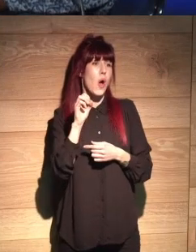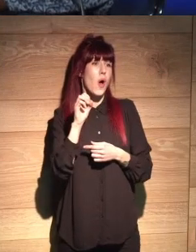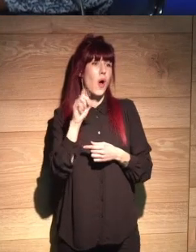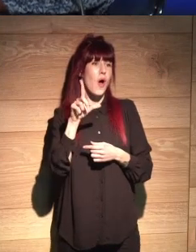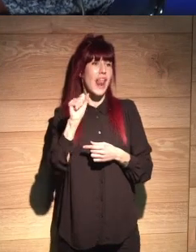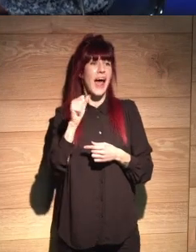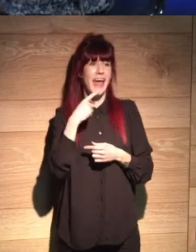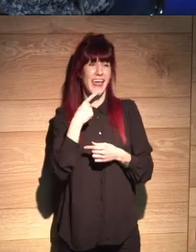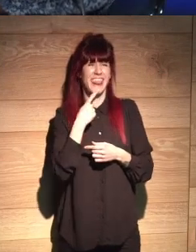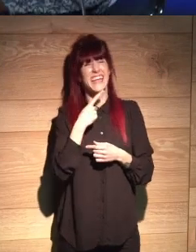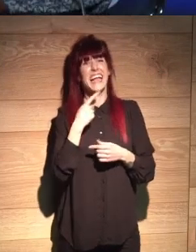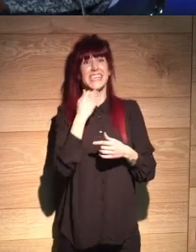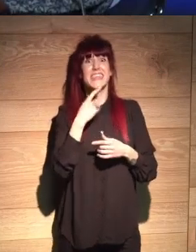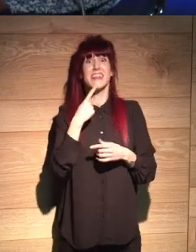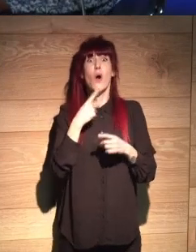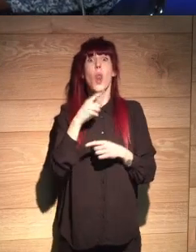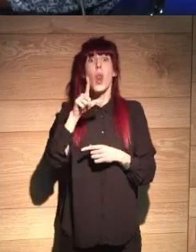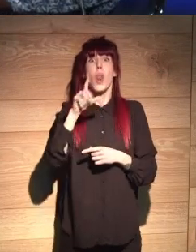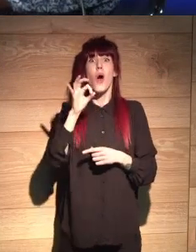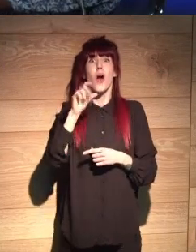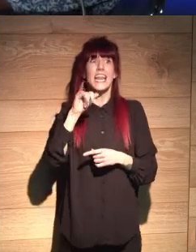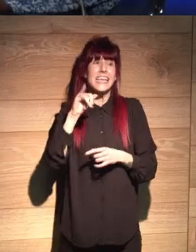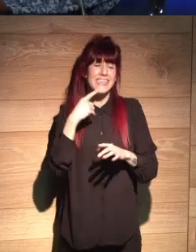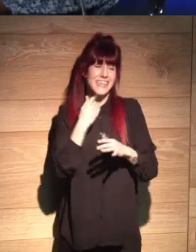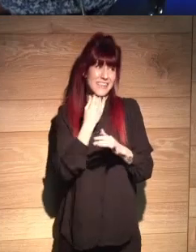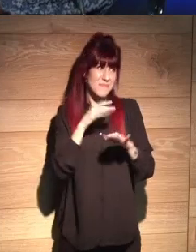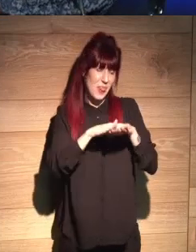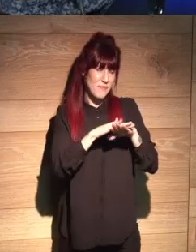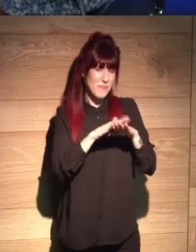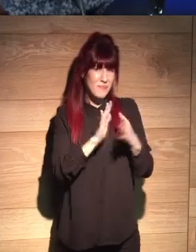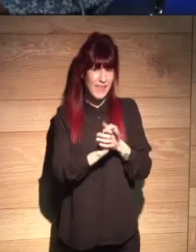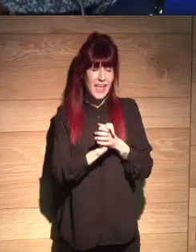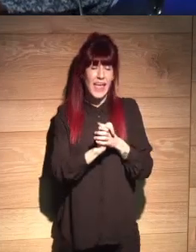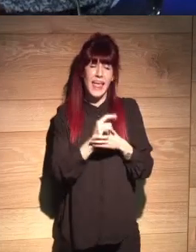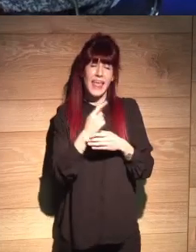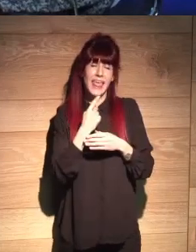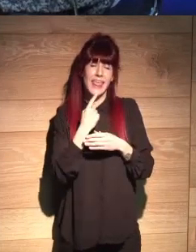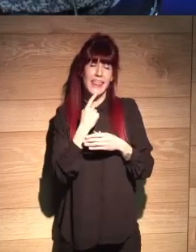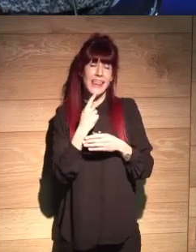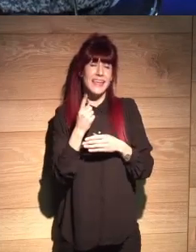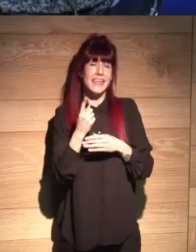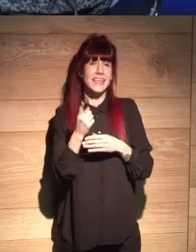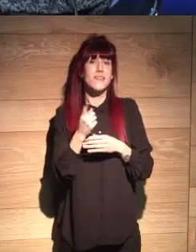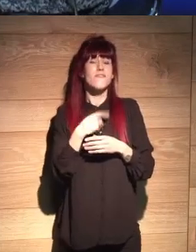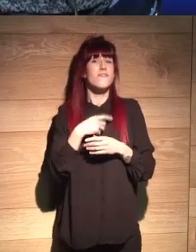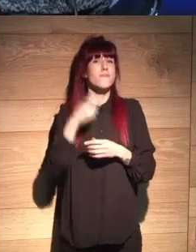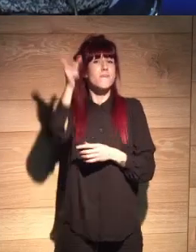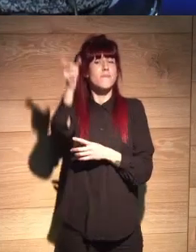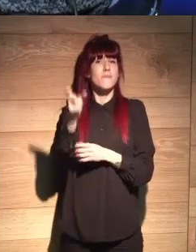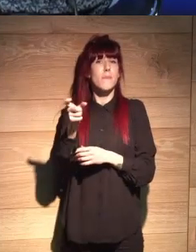As Lola said, I was going to call you Lolly. As Lola said,